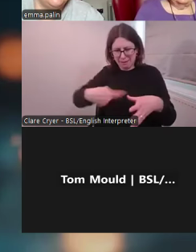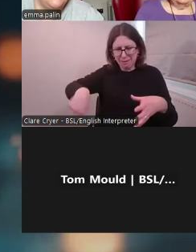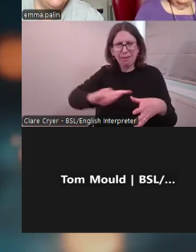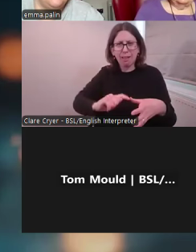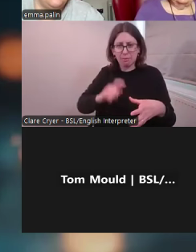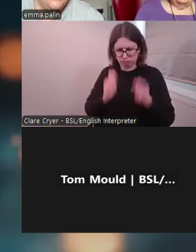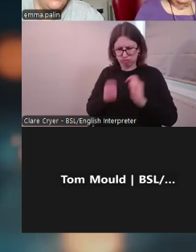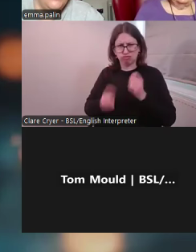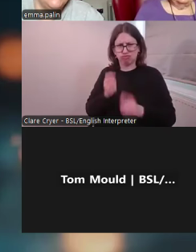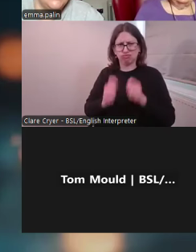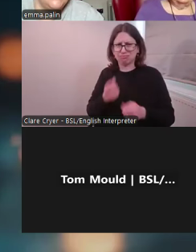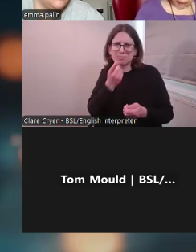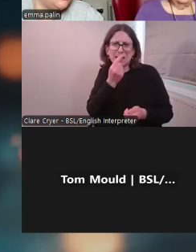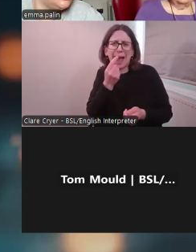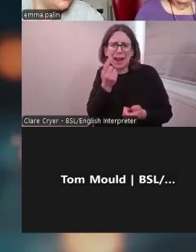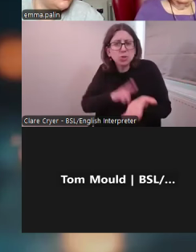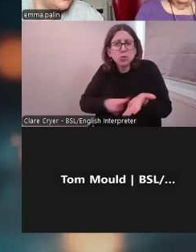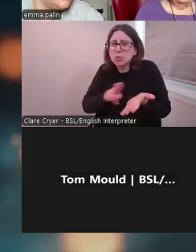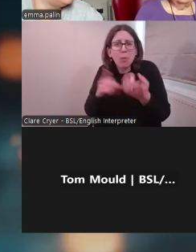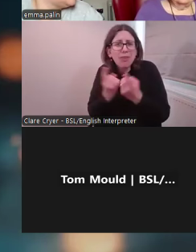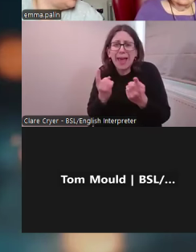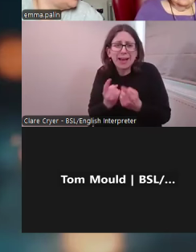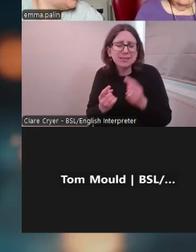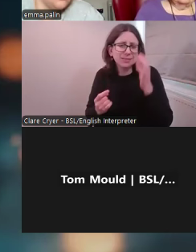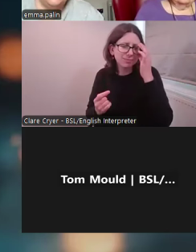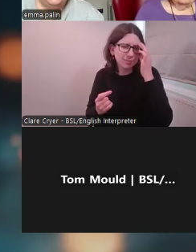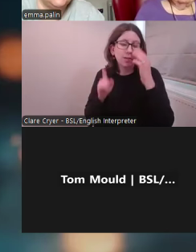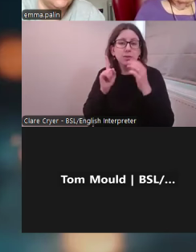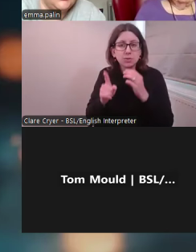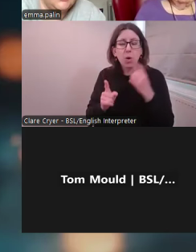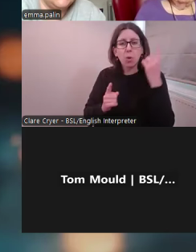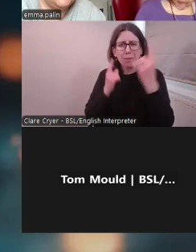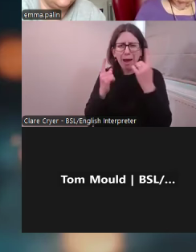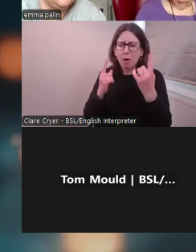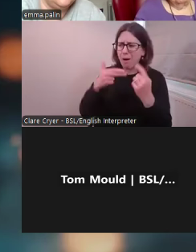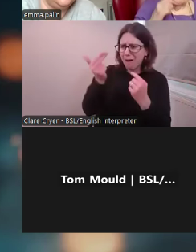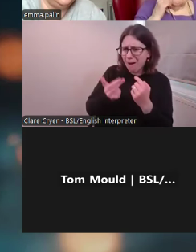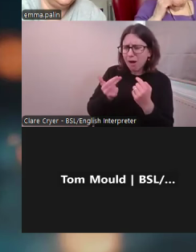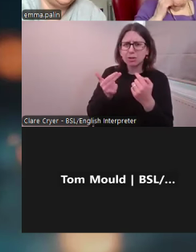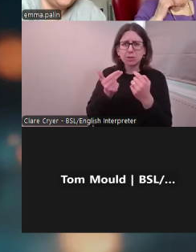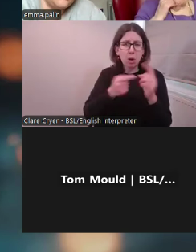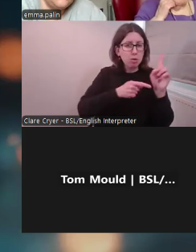horizons of where we could take arts and the different types of techniques that we could explore.